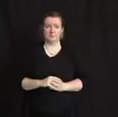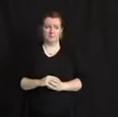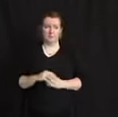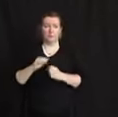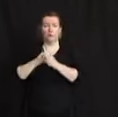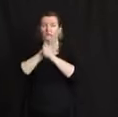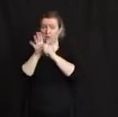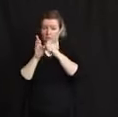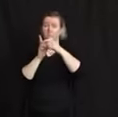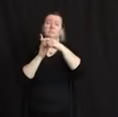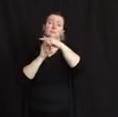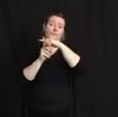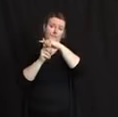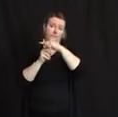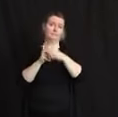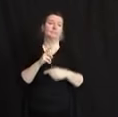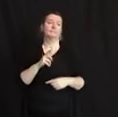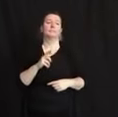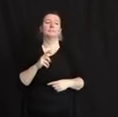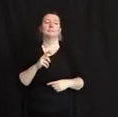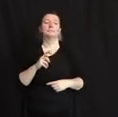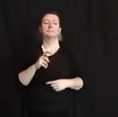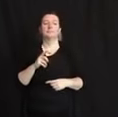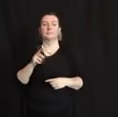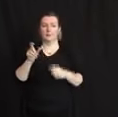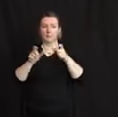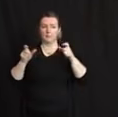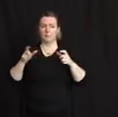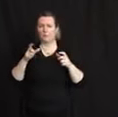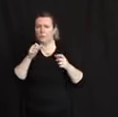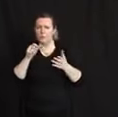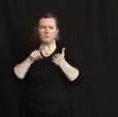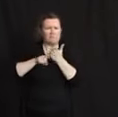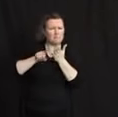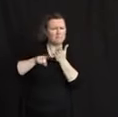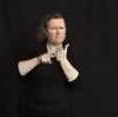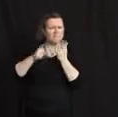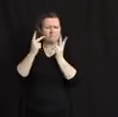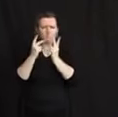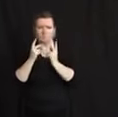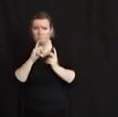and persons under investigation.